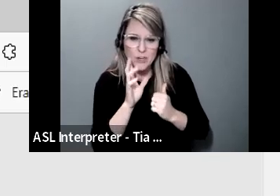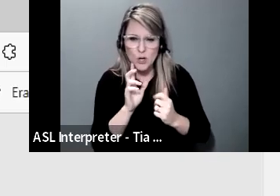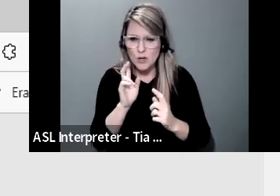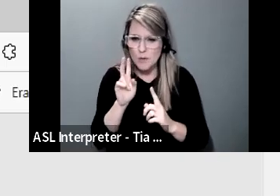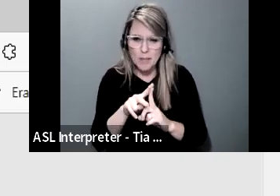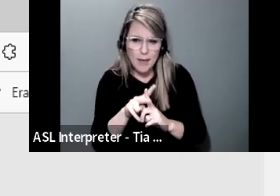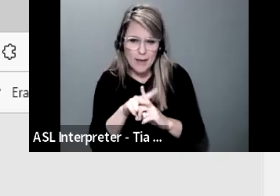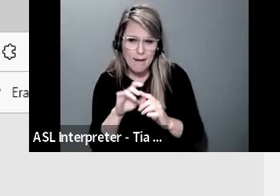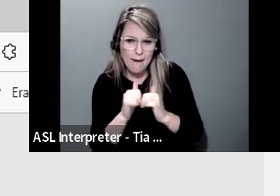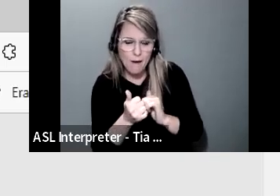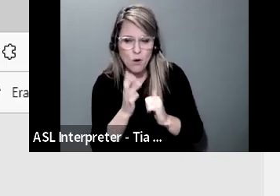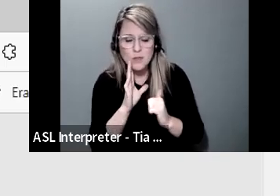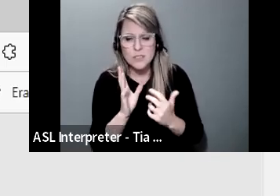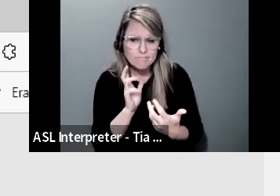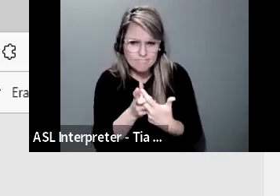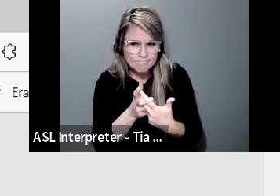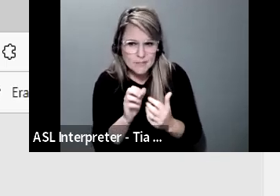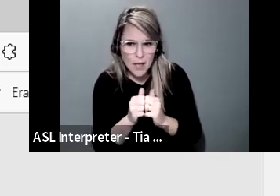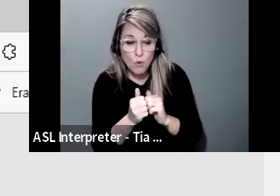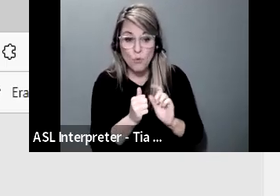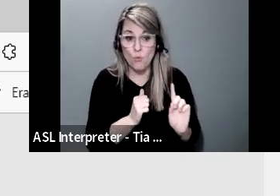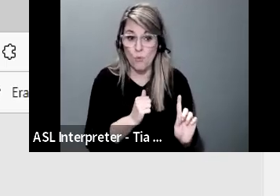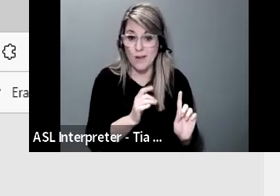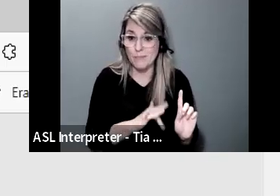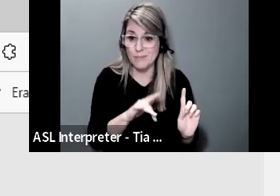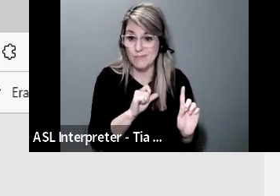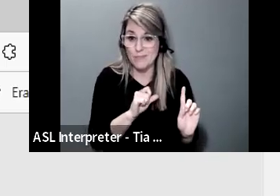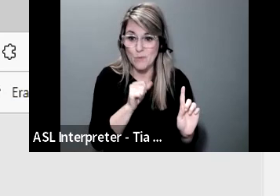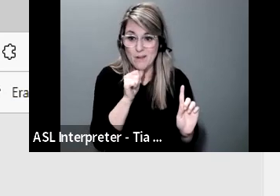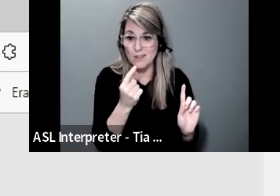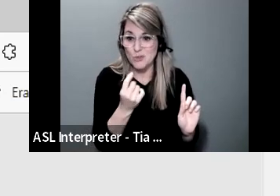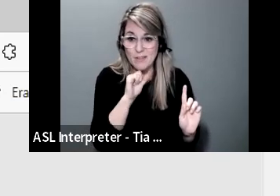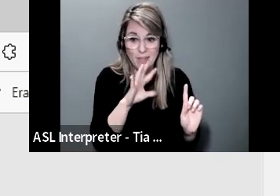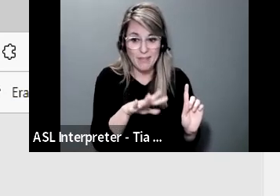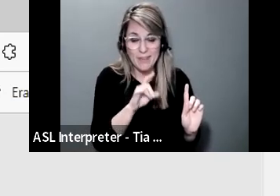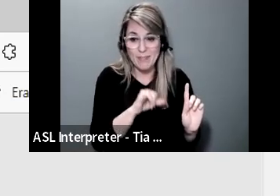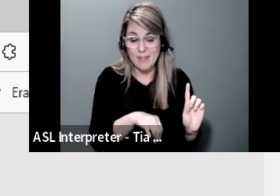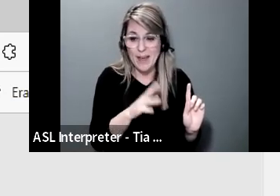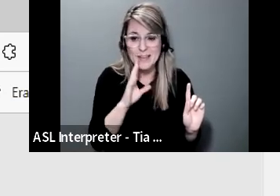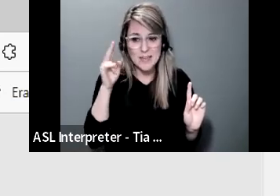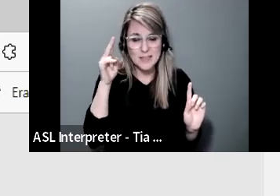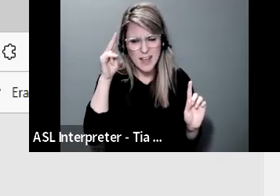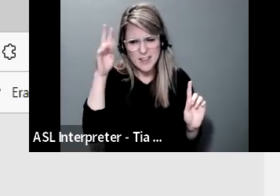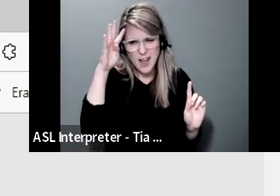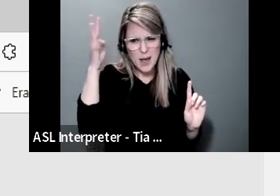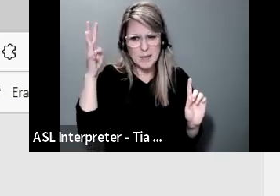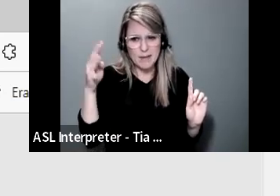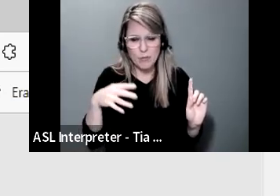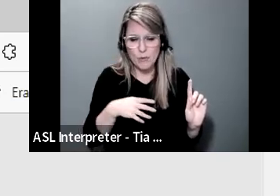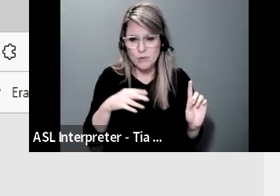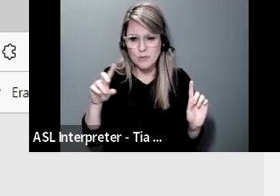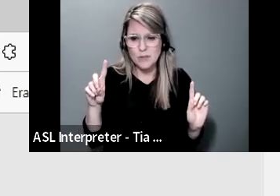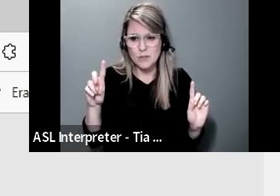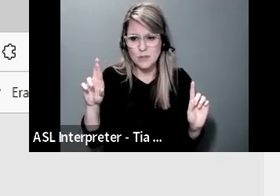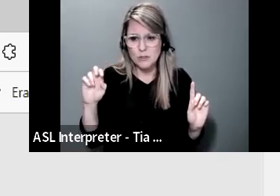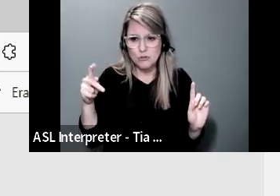And notice one of them, we're not really doing anything in this hypothetical drop-in center. So that helps me fill out the second part.